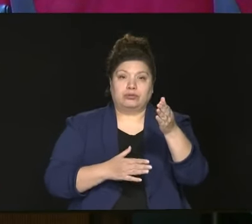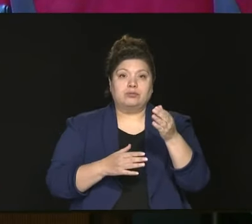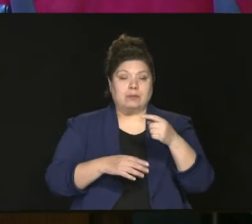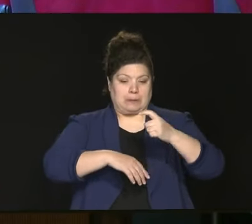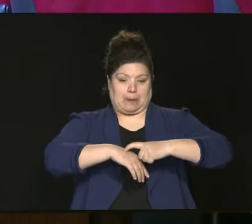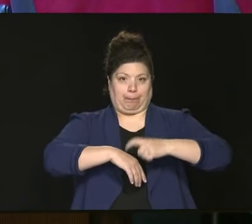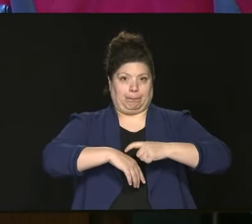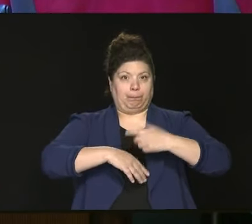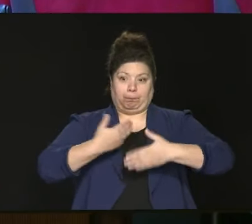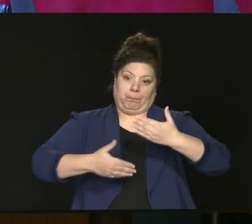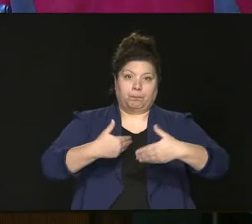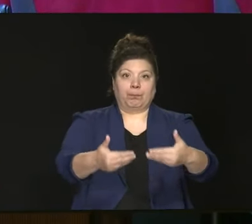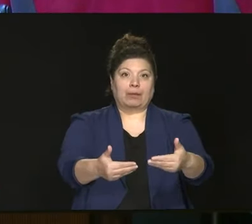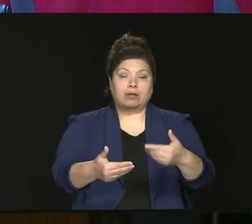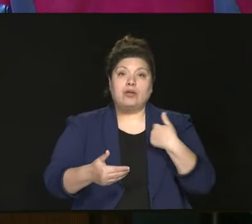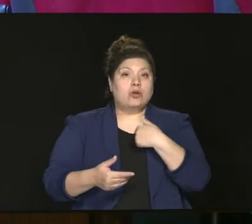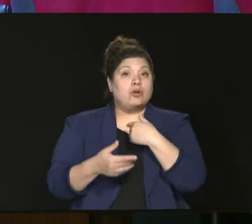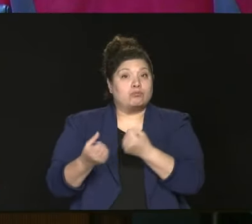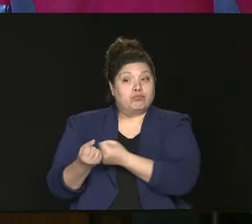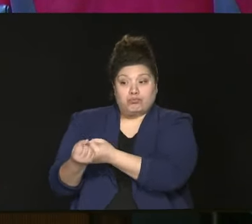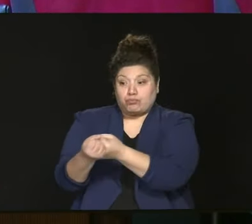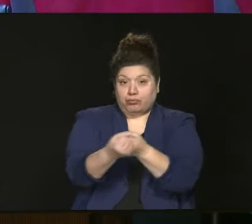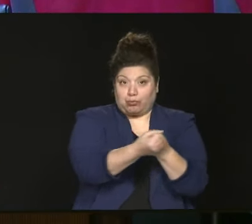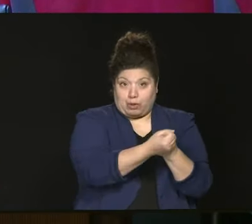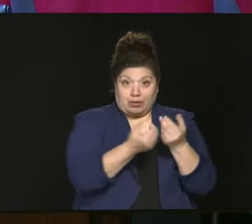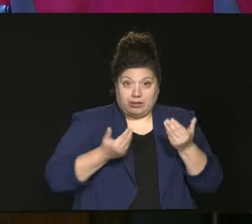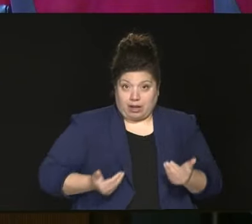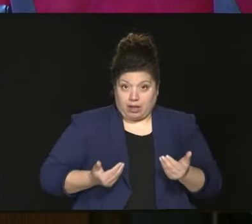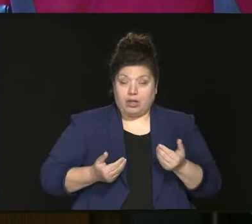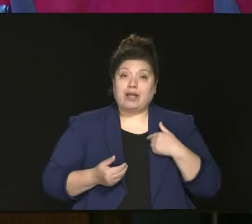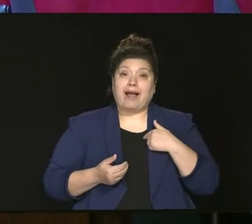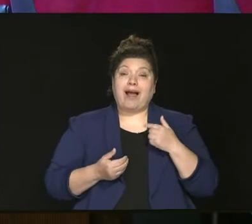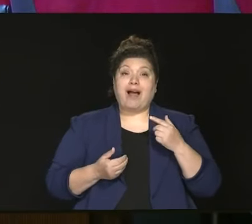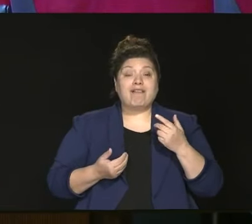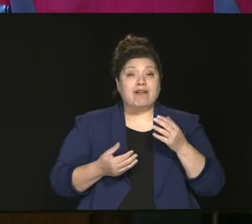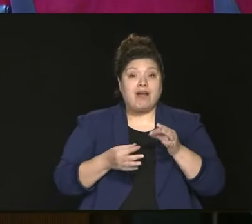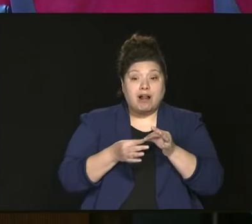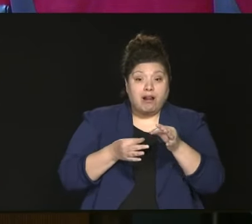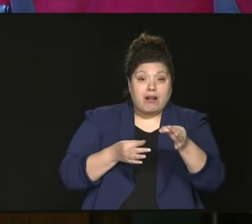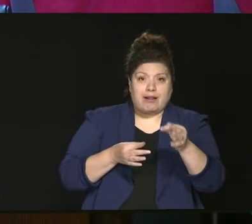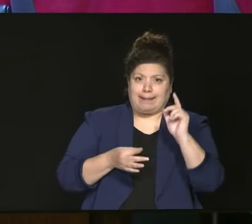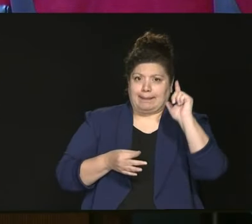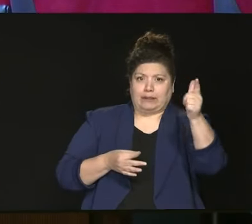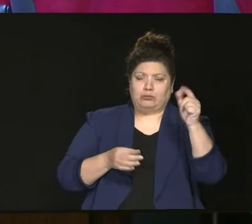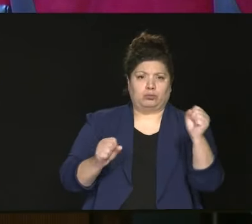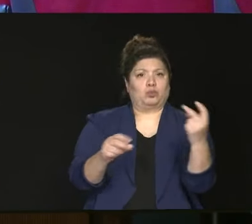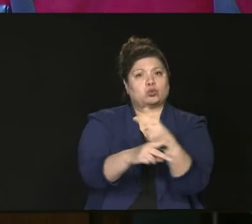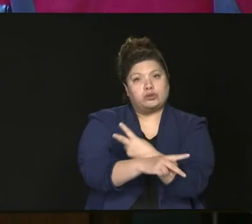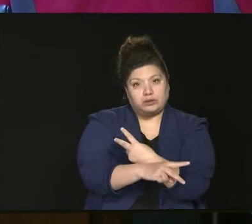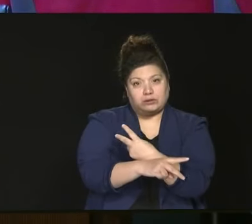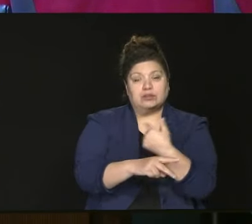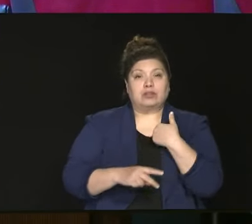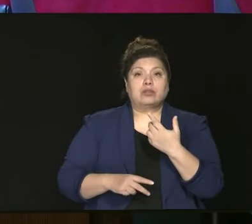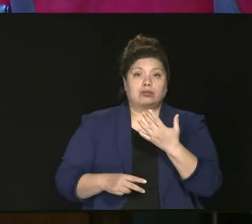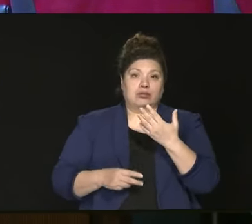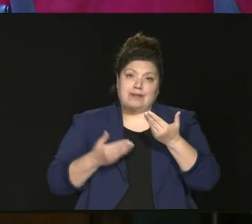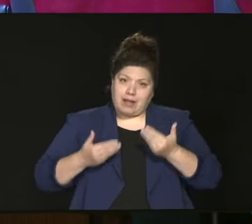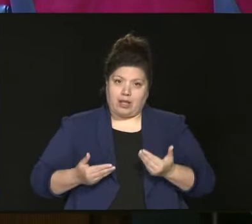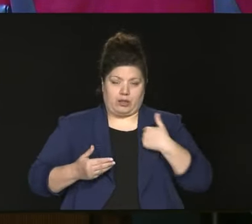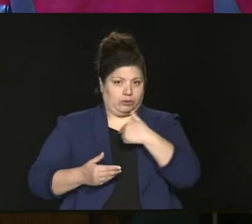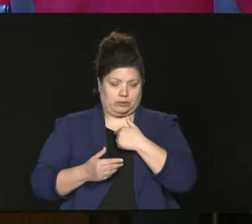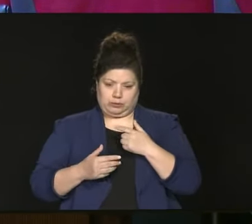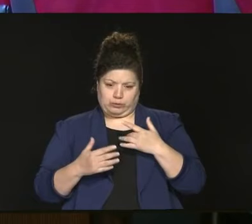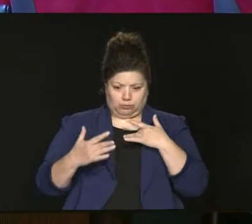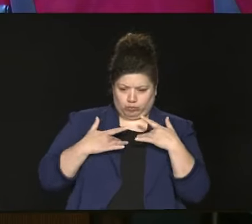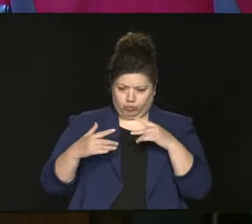leave ourselves with a bigger challenge after. So that is our frame of reference in everything that we're doing. Of course, we're trying